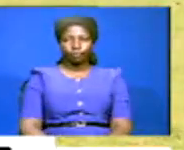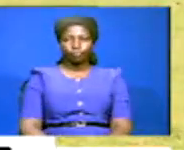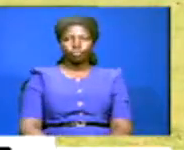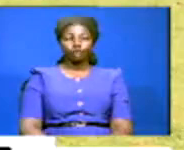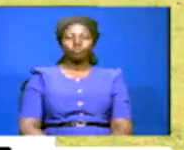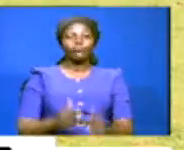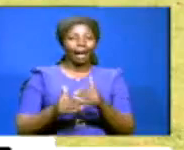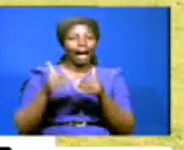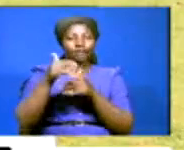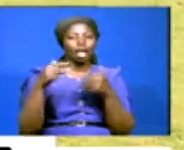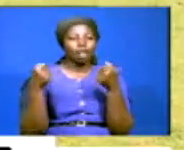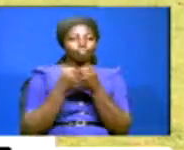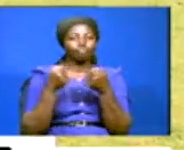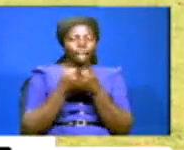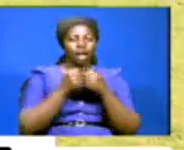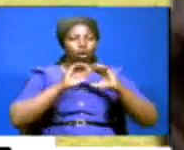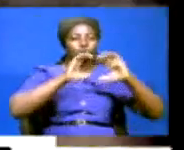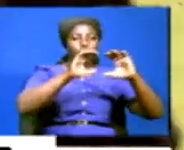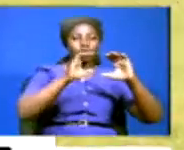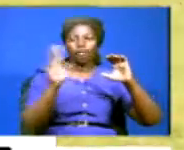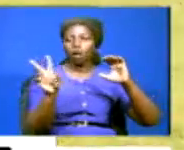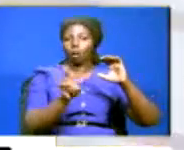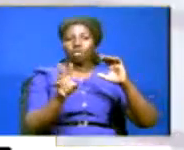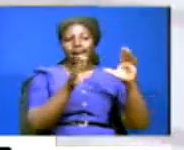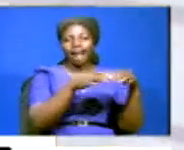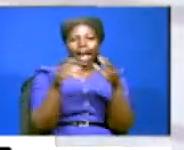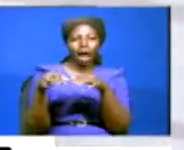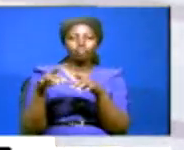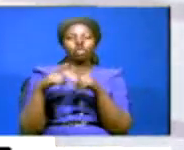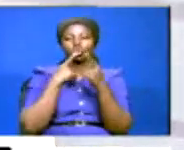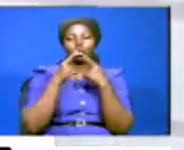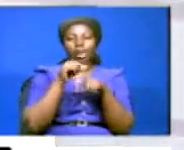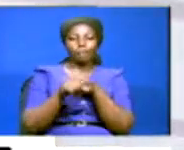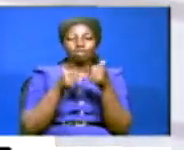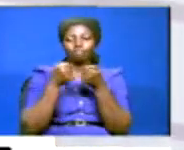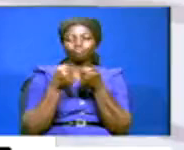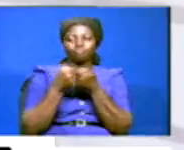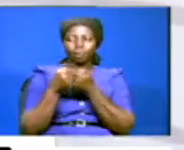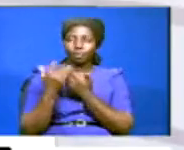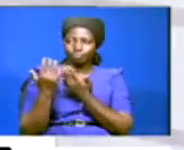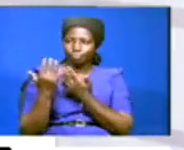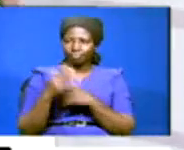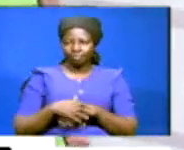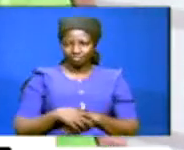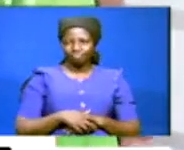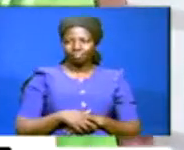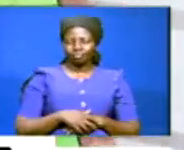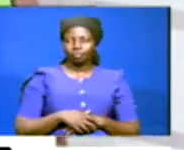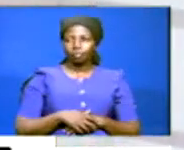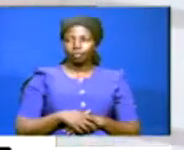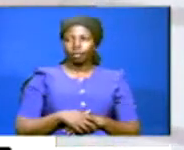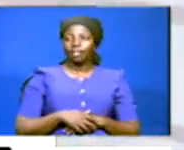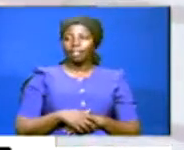After the match, coaches of the two clubs had their say on the match. Rejeti ya conceding pia si nzuri because hata zile